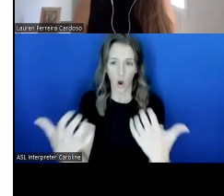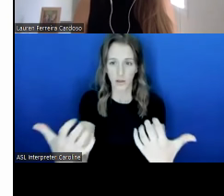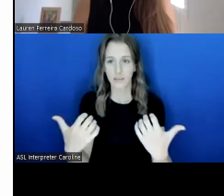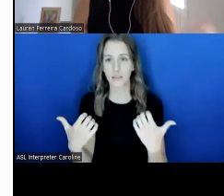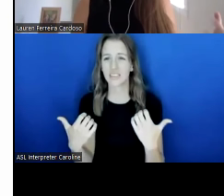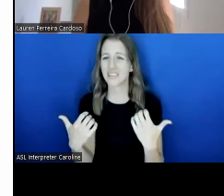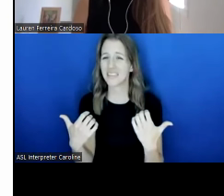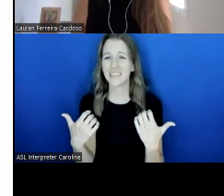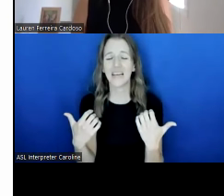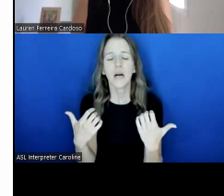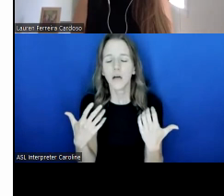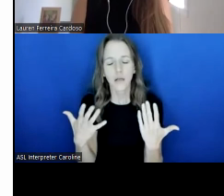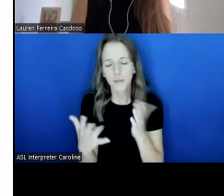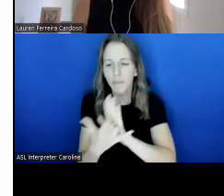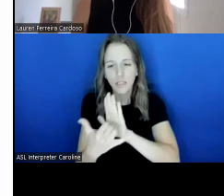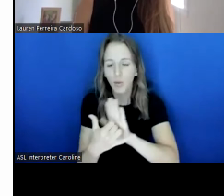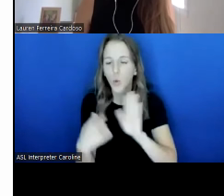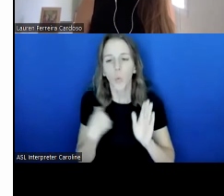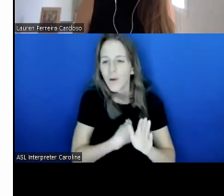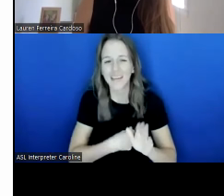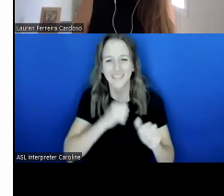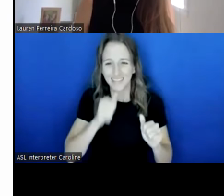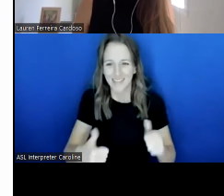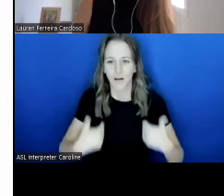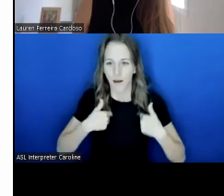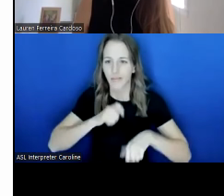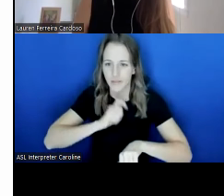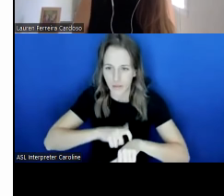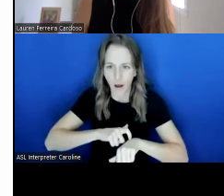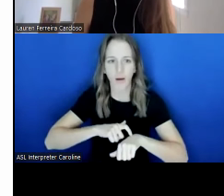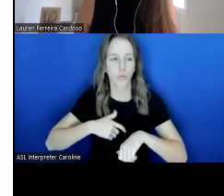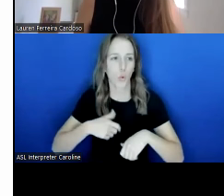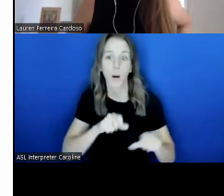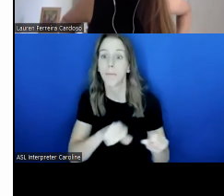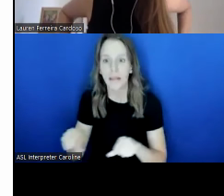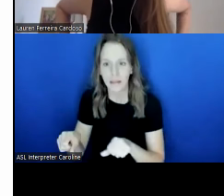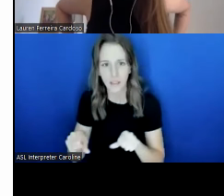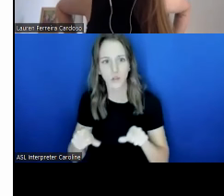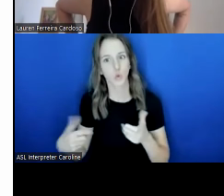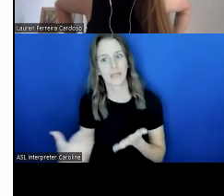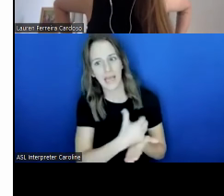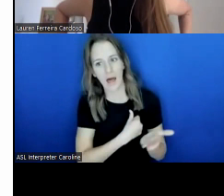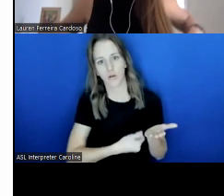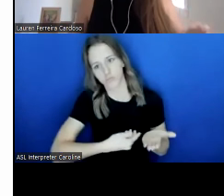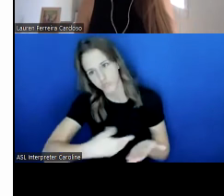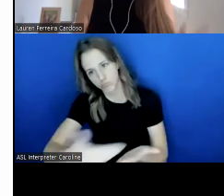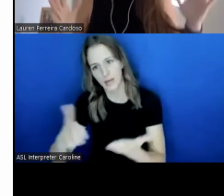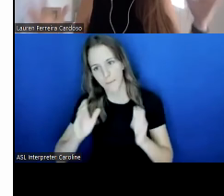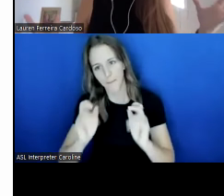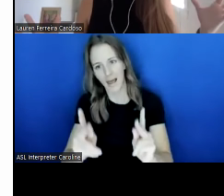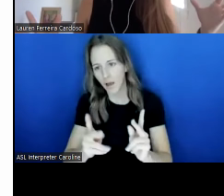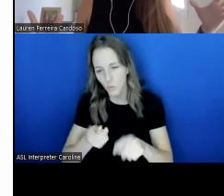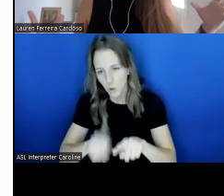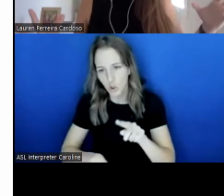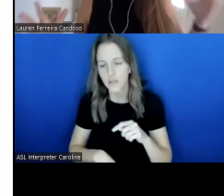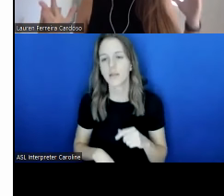was just nearly impossible. We just didn't have the time or the capacity to do it. And so in going forward, thinking about how